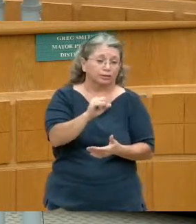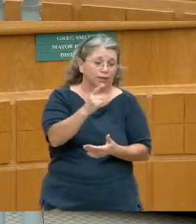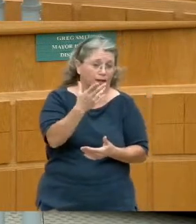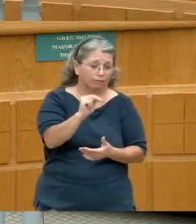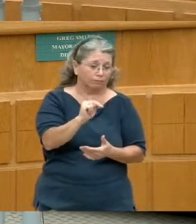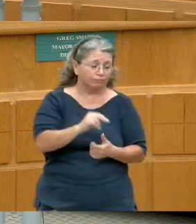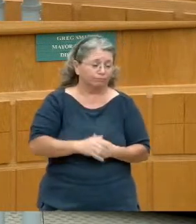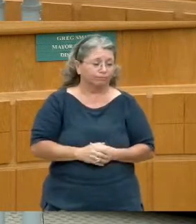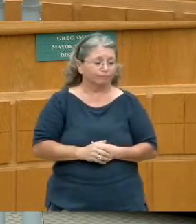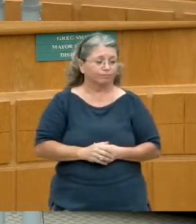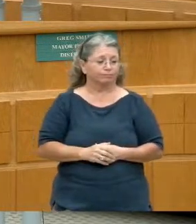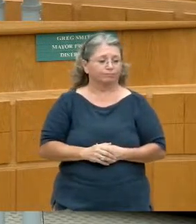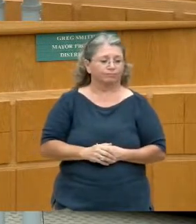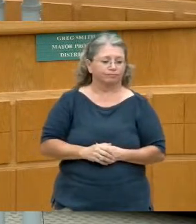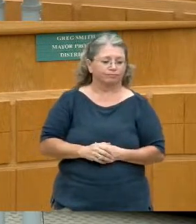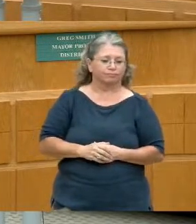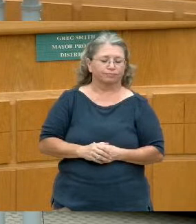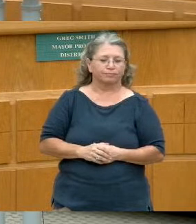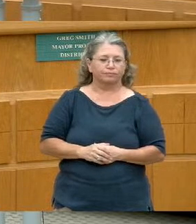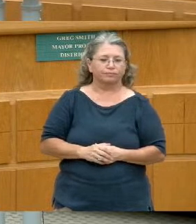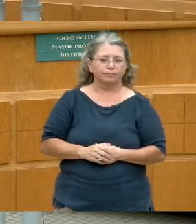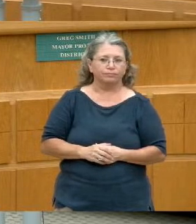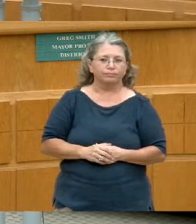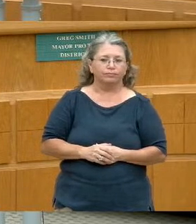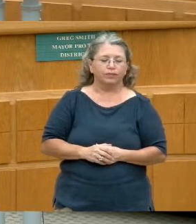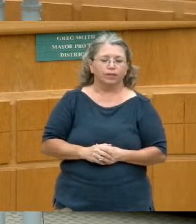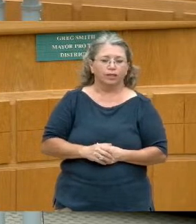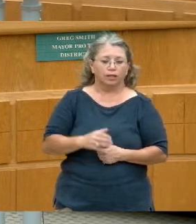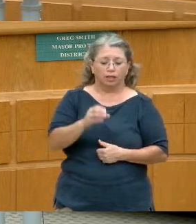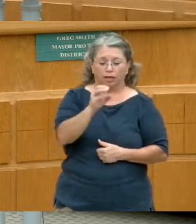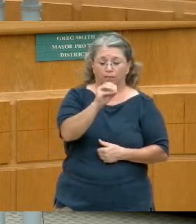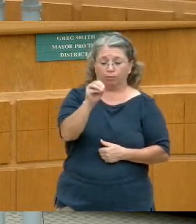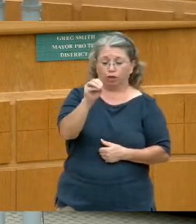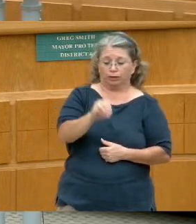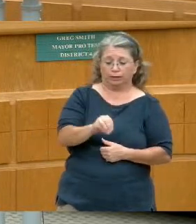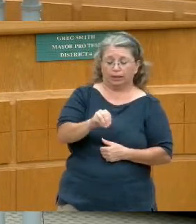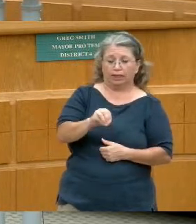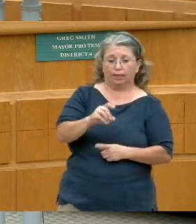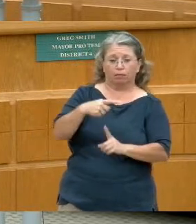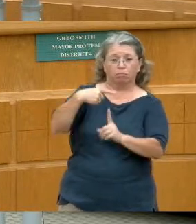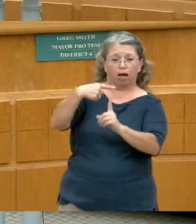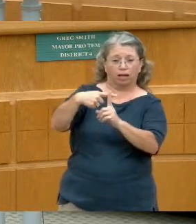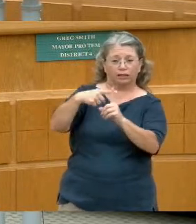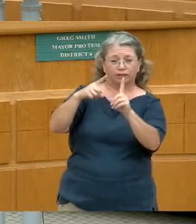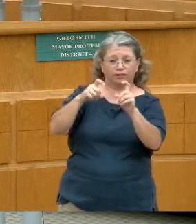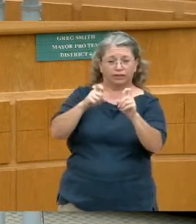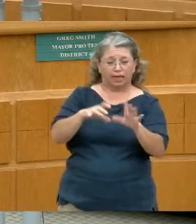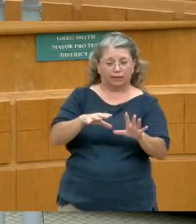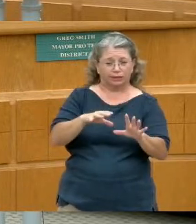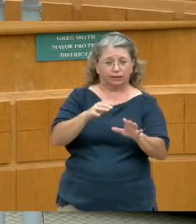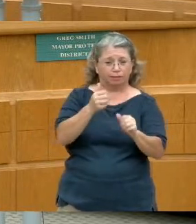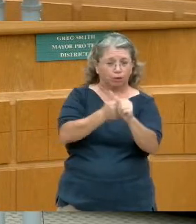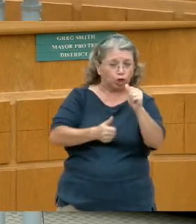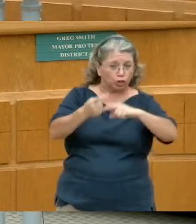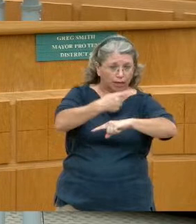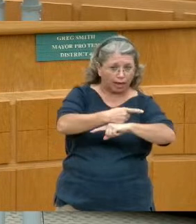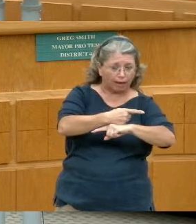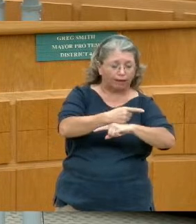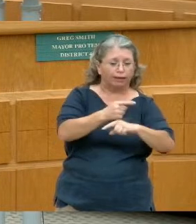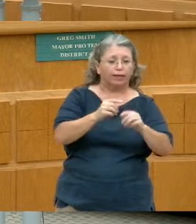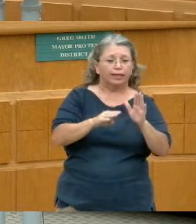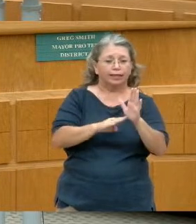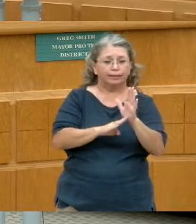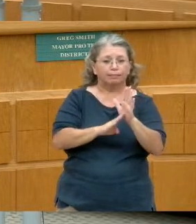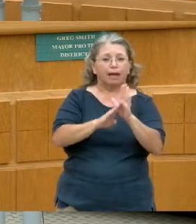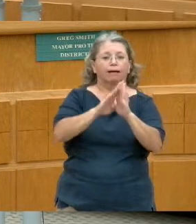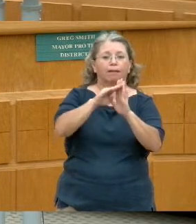sign. The percent positive tests per day is back up to where we were before Open